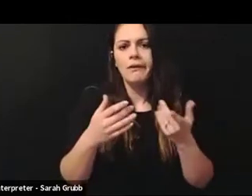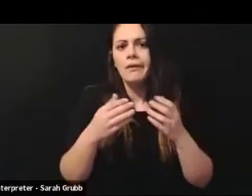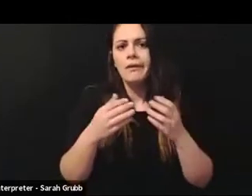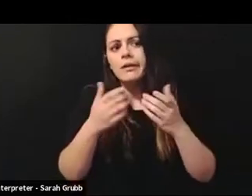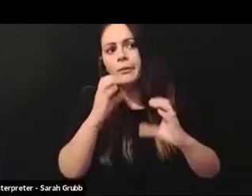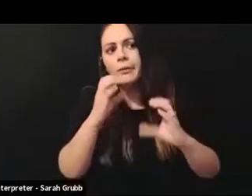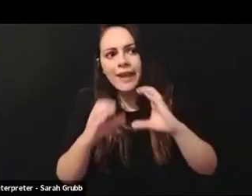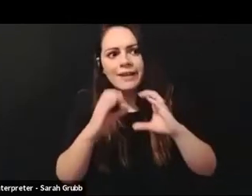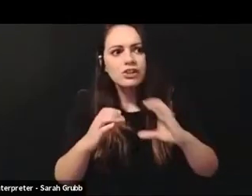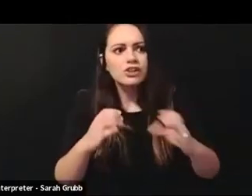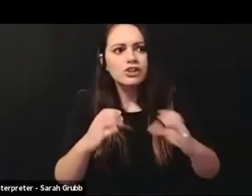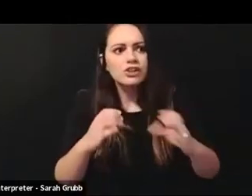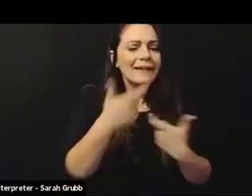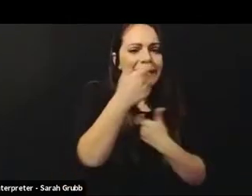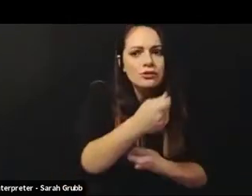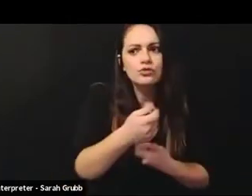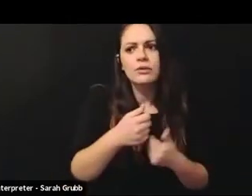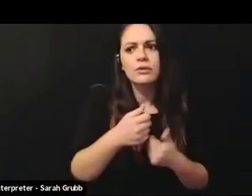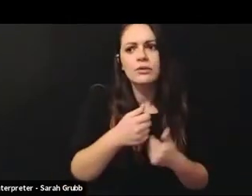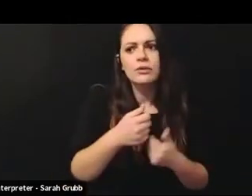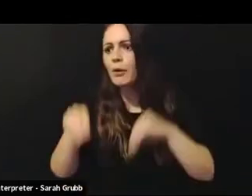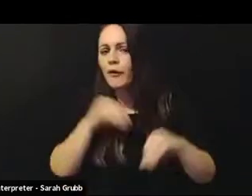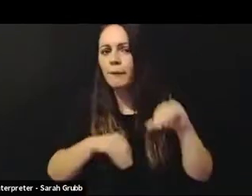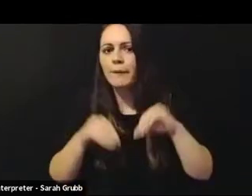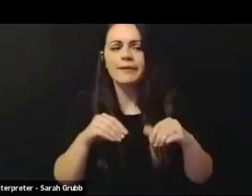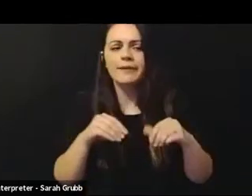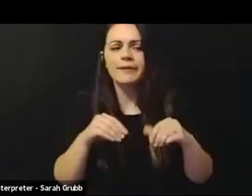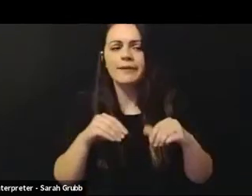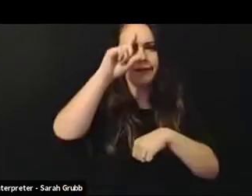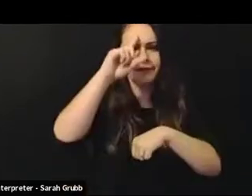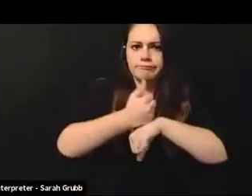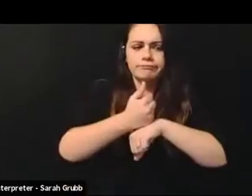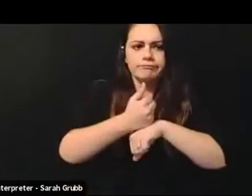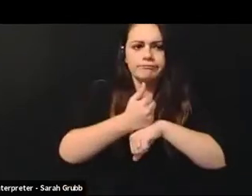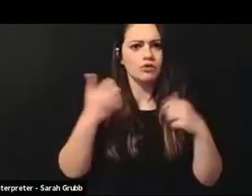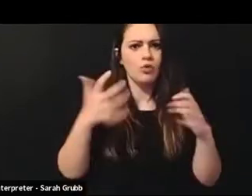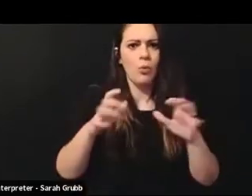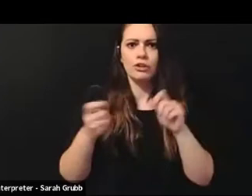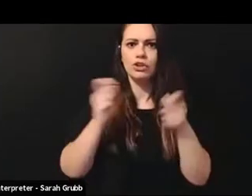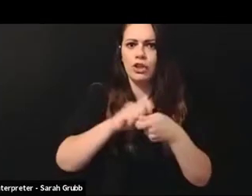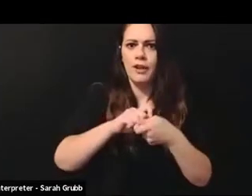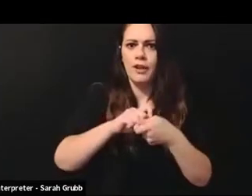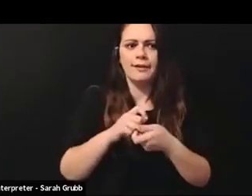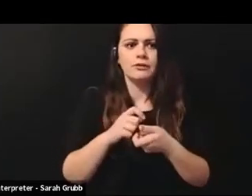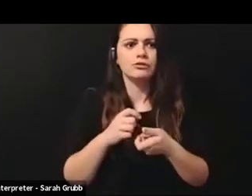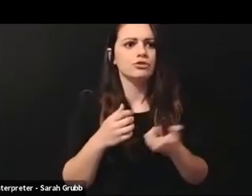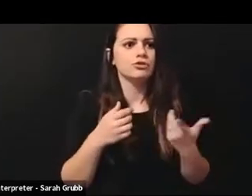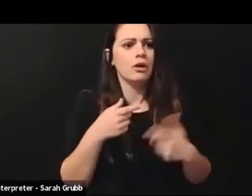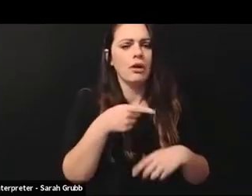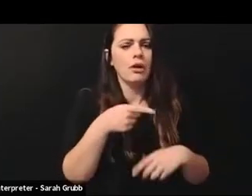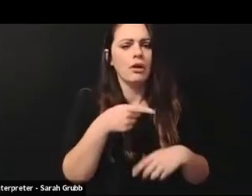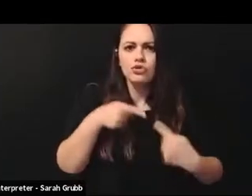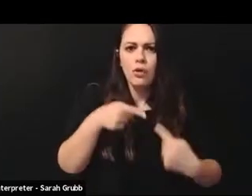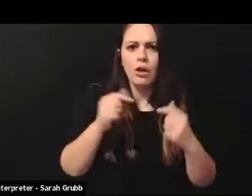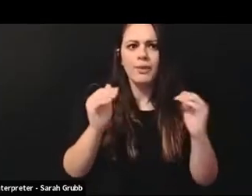their inflexibility in terms of change, their difficulty with executive functioning,